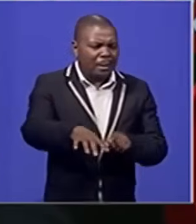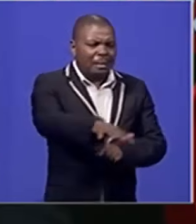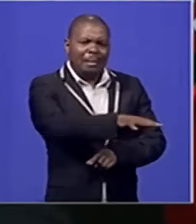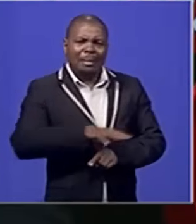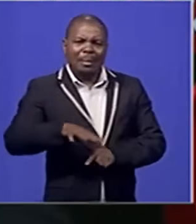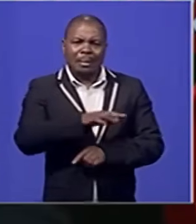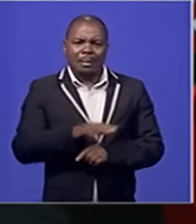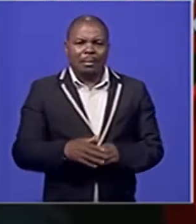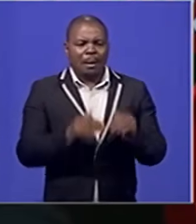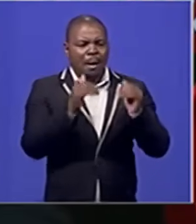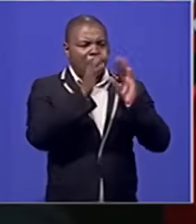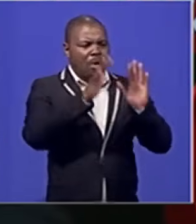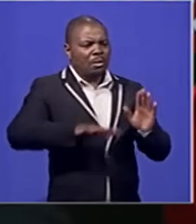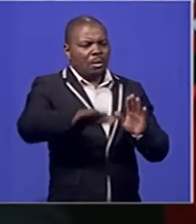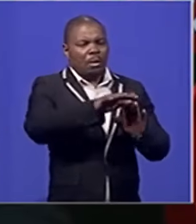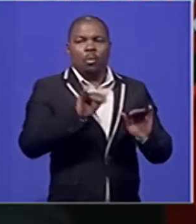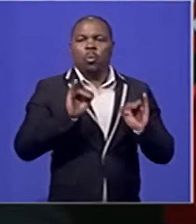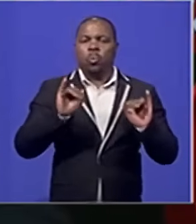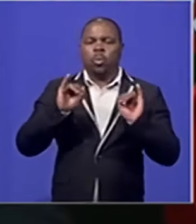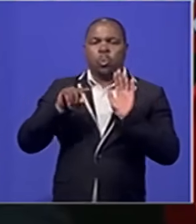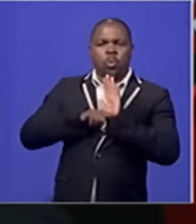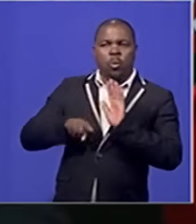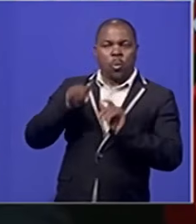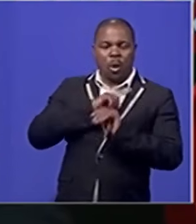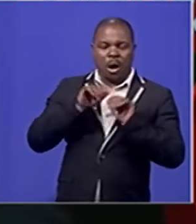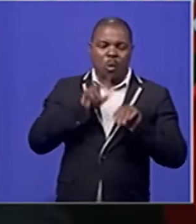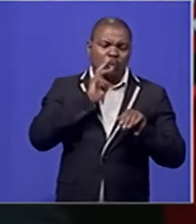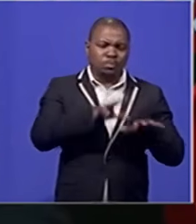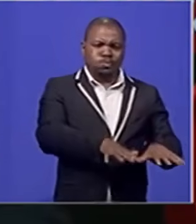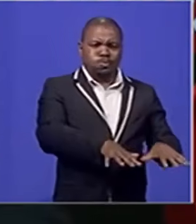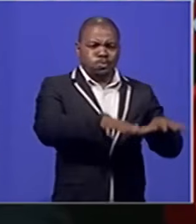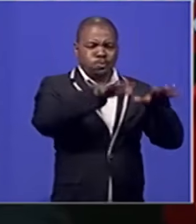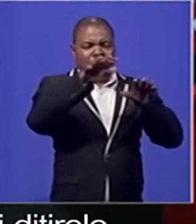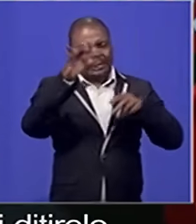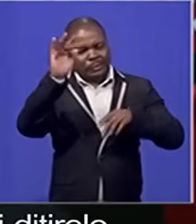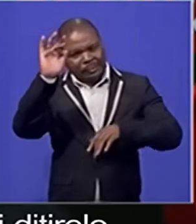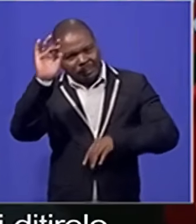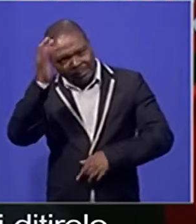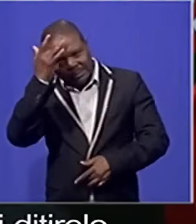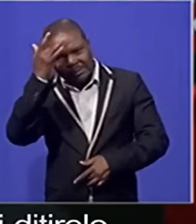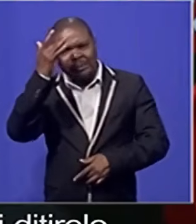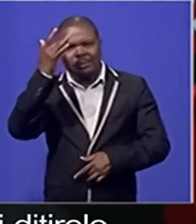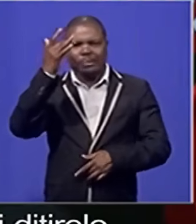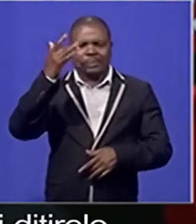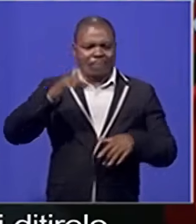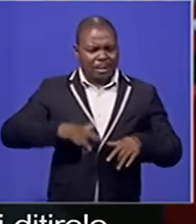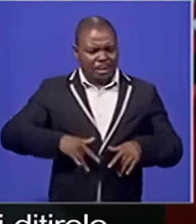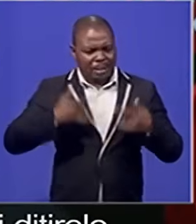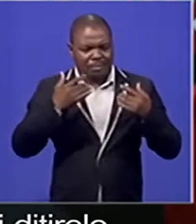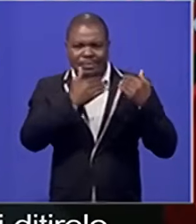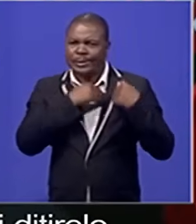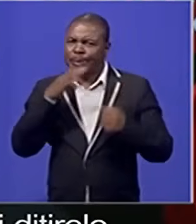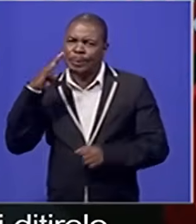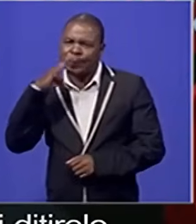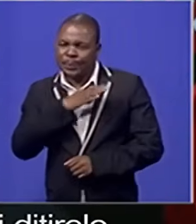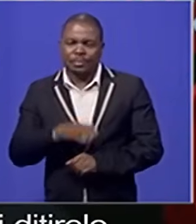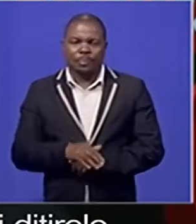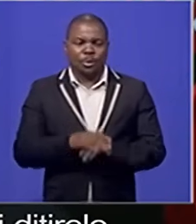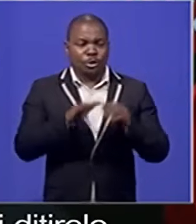Households are left vulnerable to flooding, disease, and unsafe living conditions,